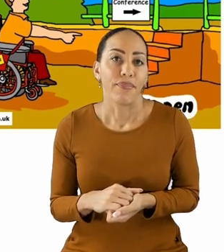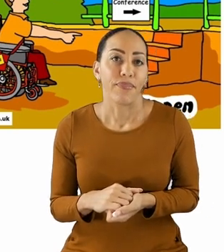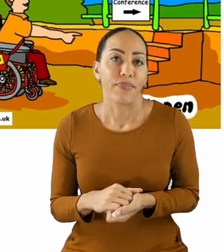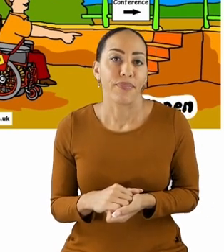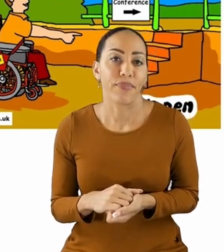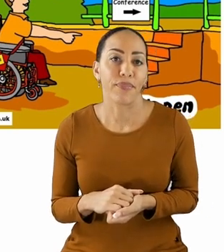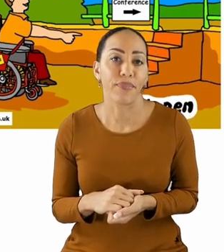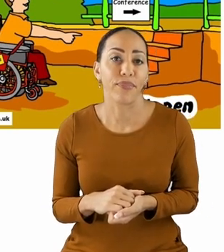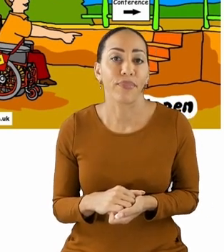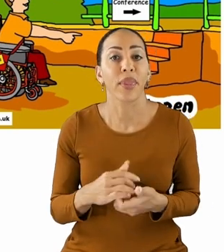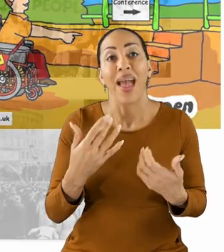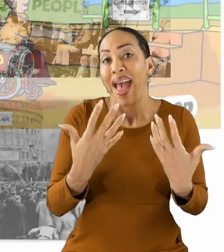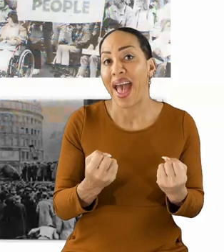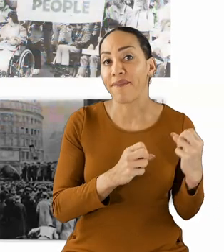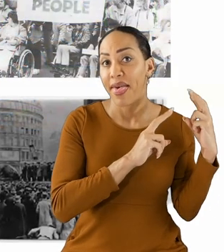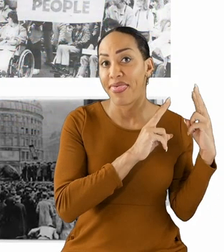So next.